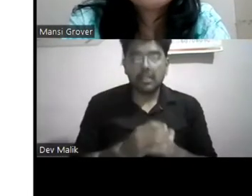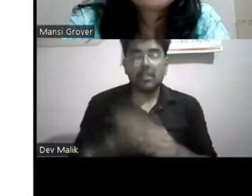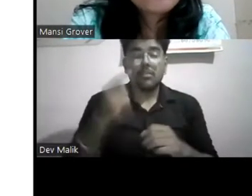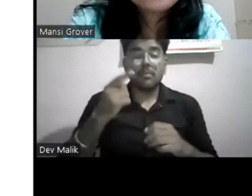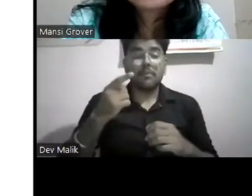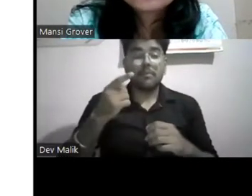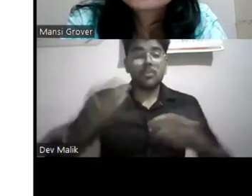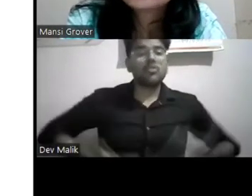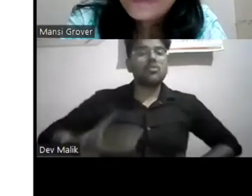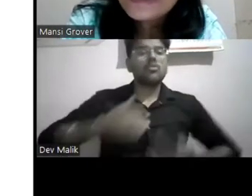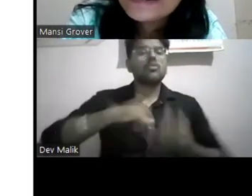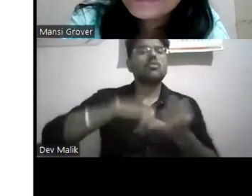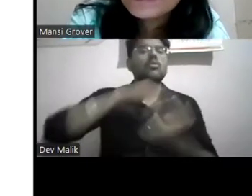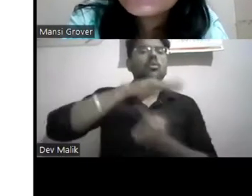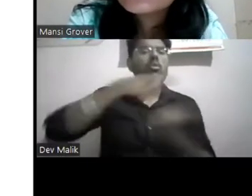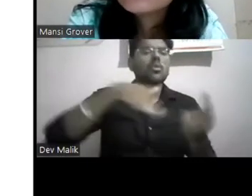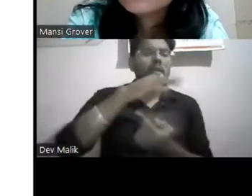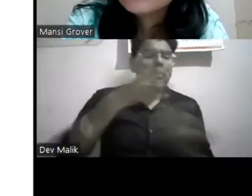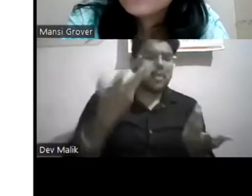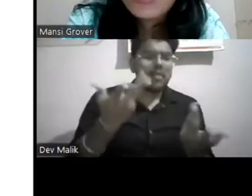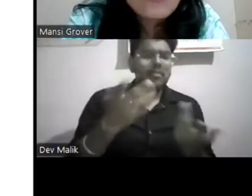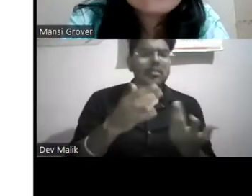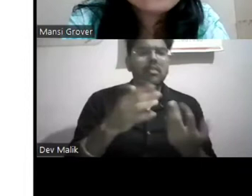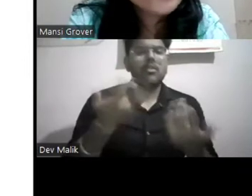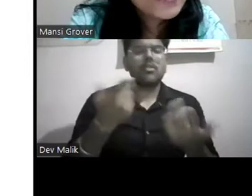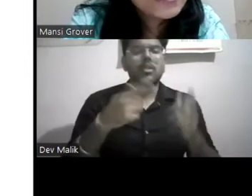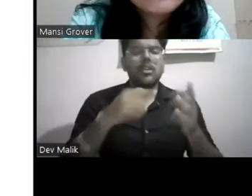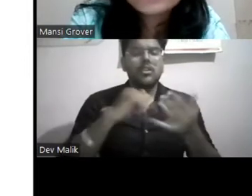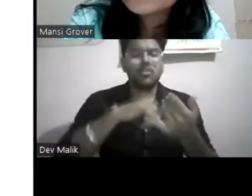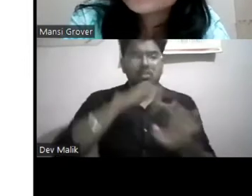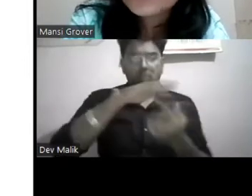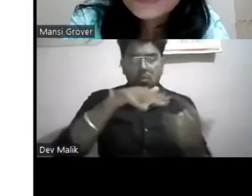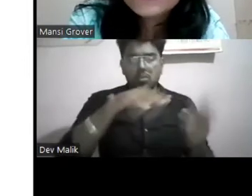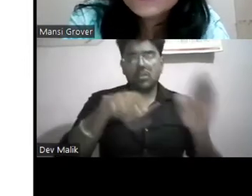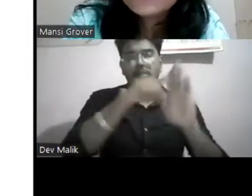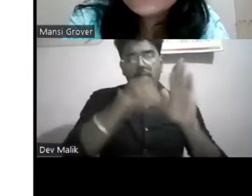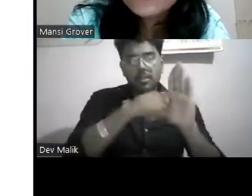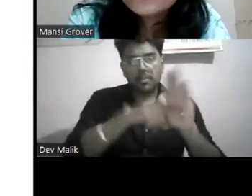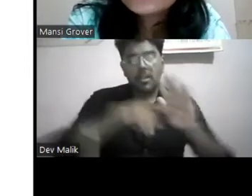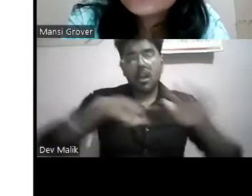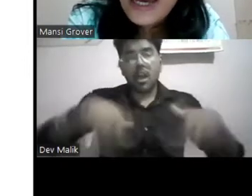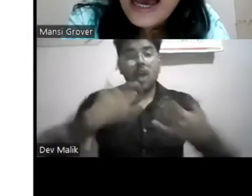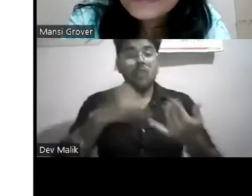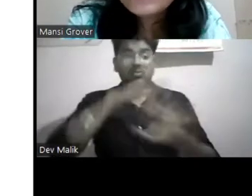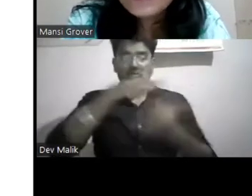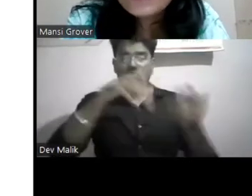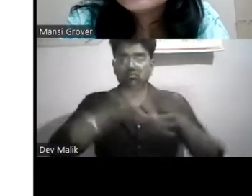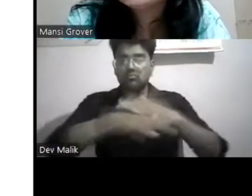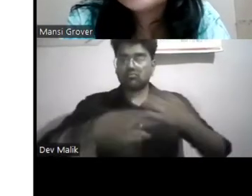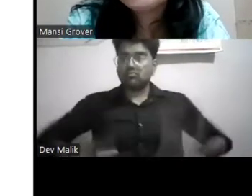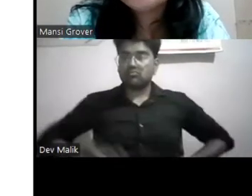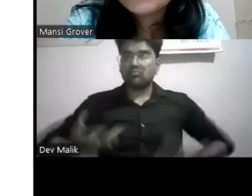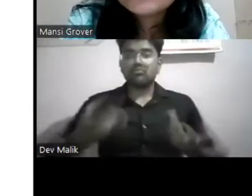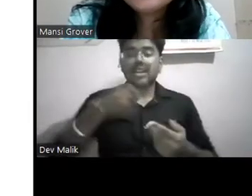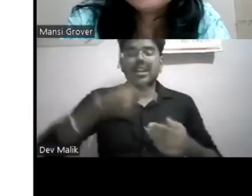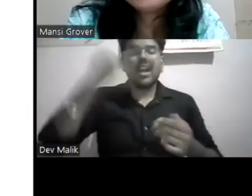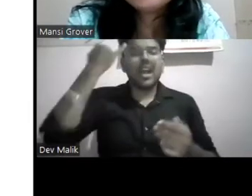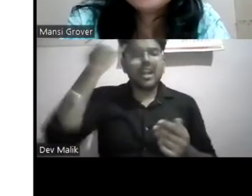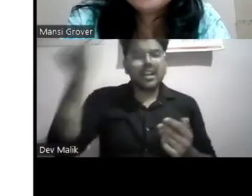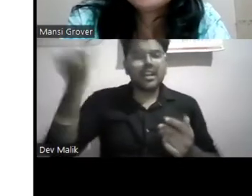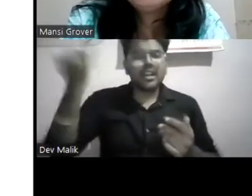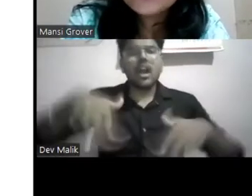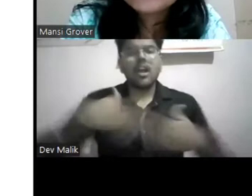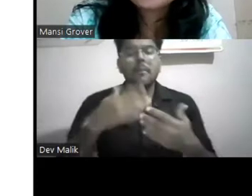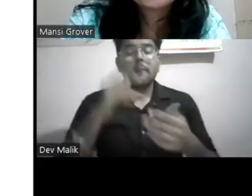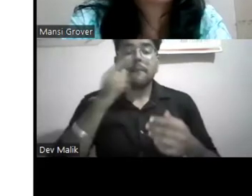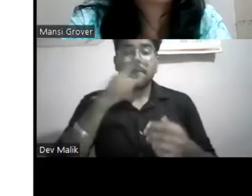the proper social etiquettes, how to behave in a society. So the idea that